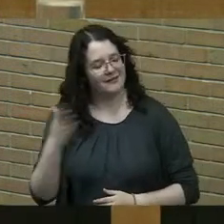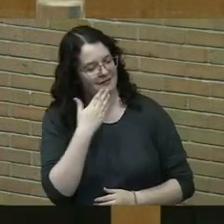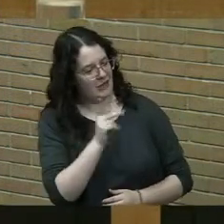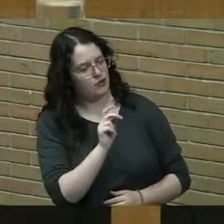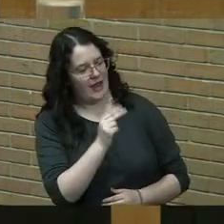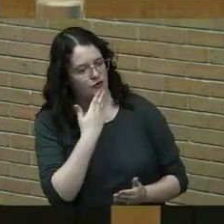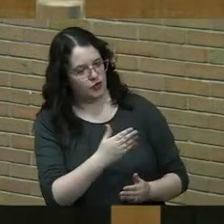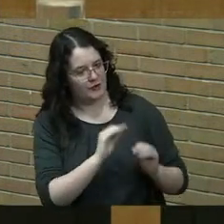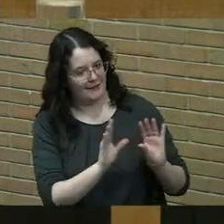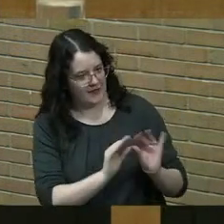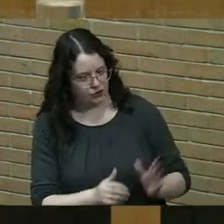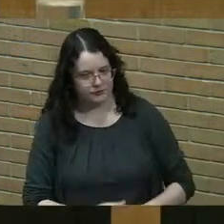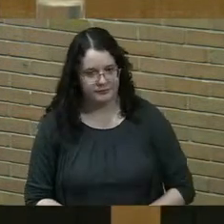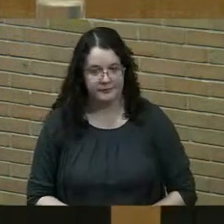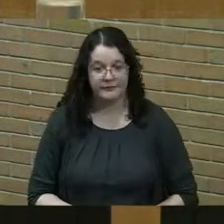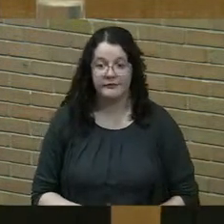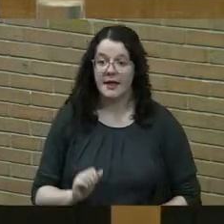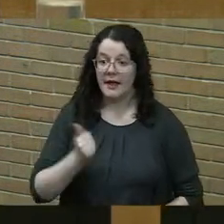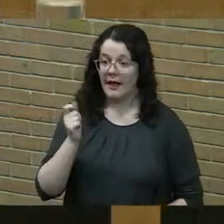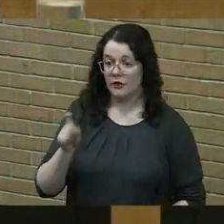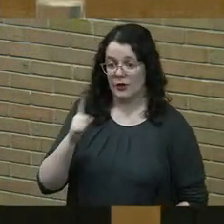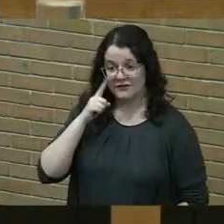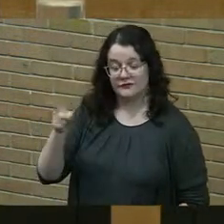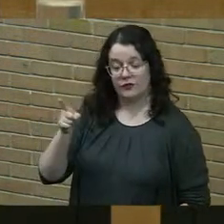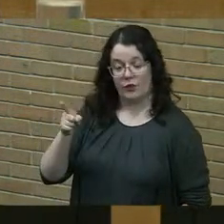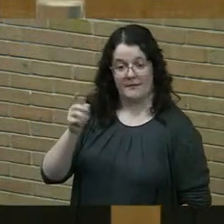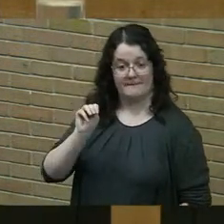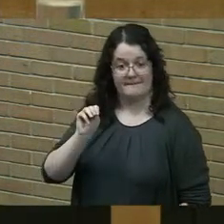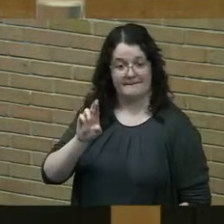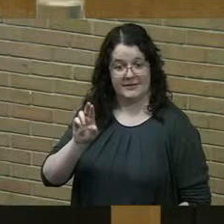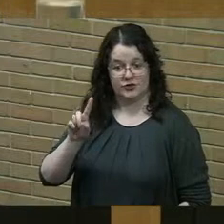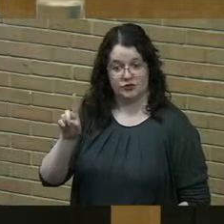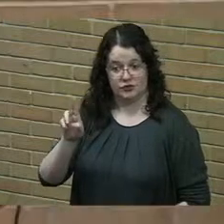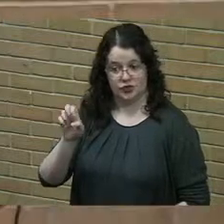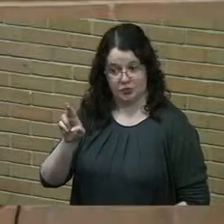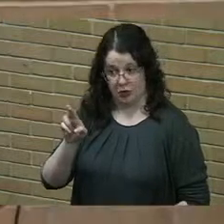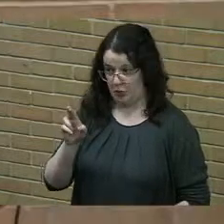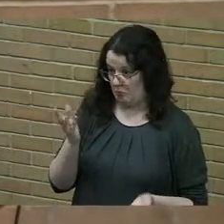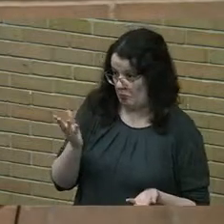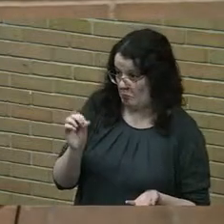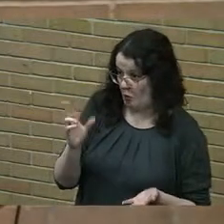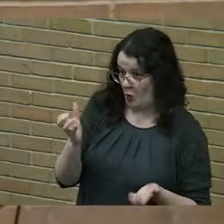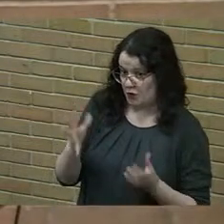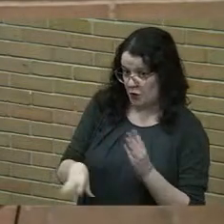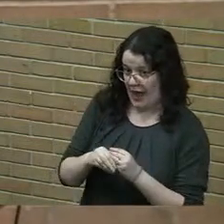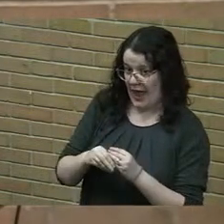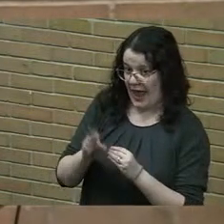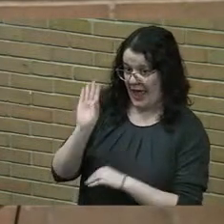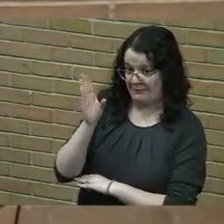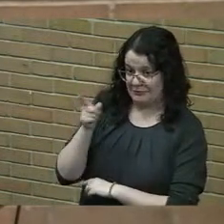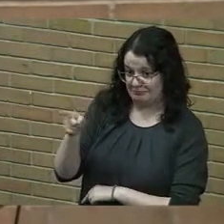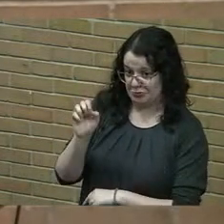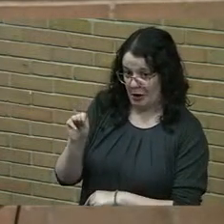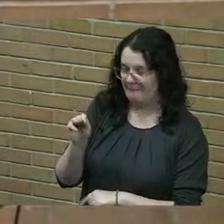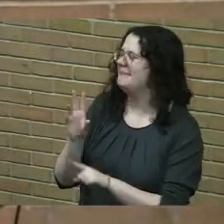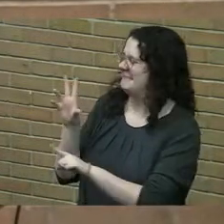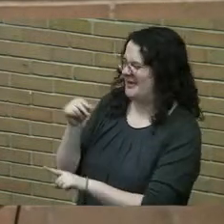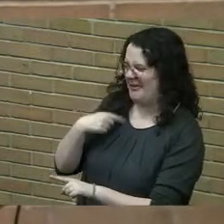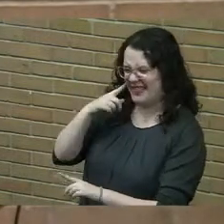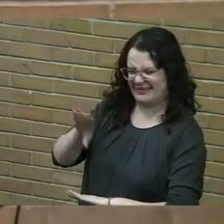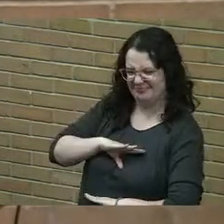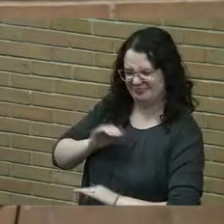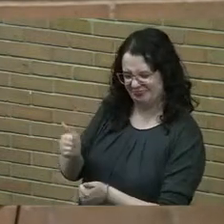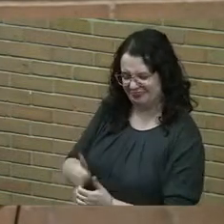Any other questions for Mr. Zuber, or any other more presentation you want to make, Tom? Oh, I think I'm good. All right. Well, thank